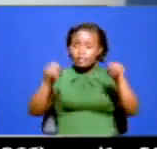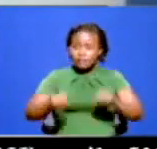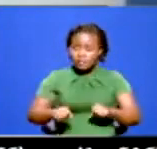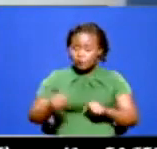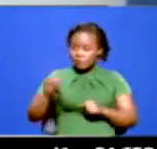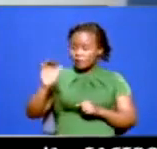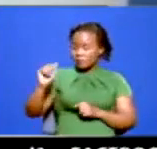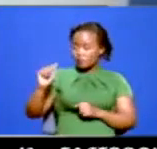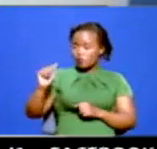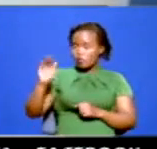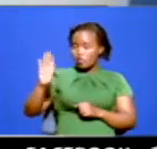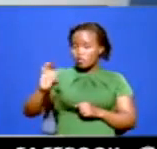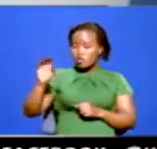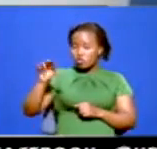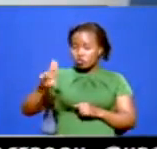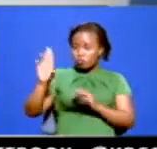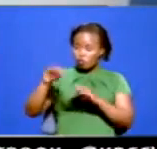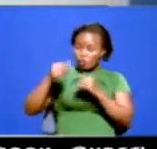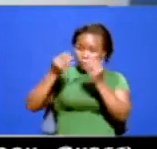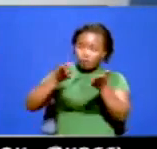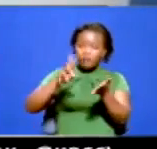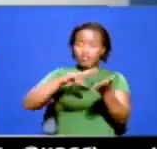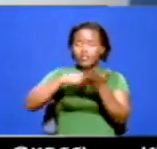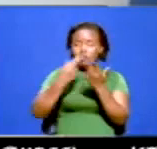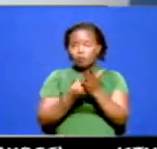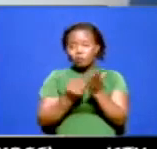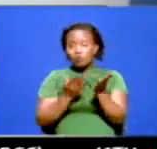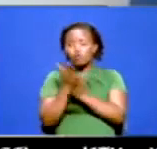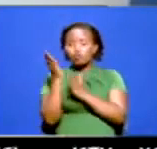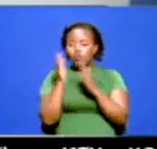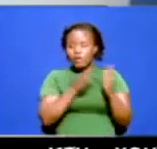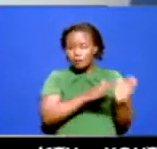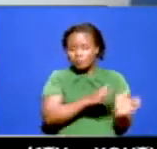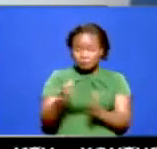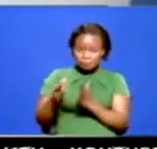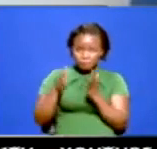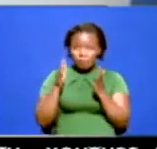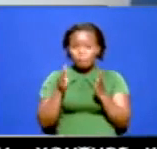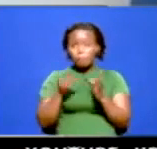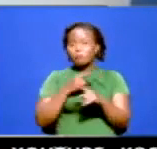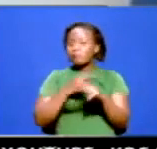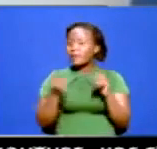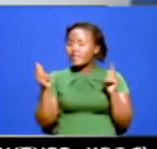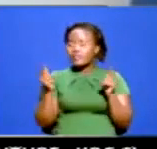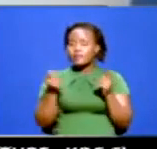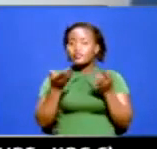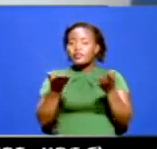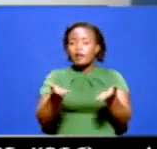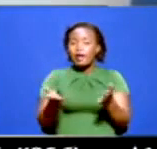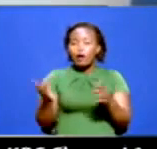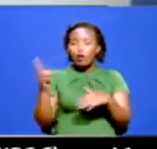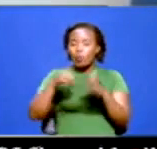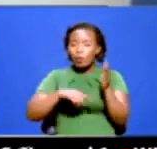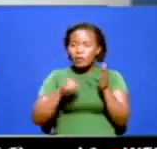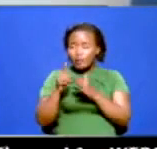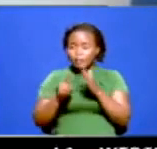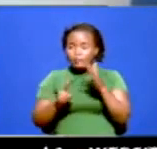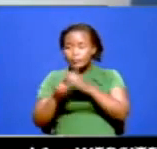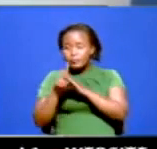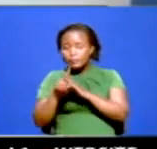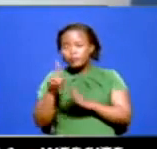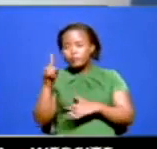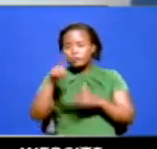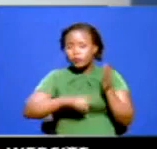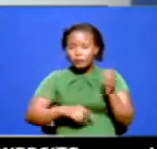the resources to the African Union through a bilateral arrangement. But what has come out now is that